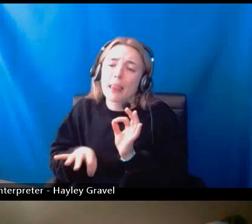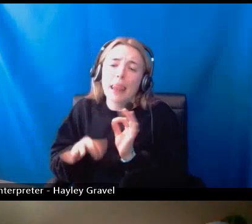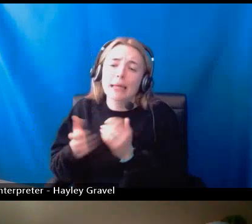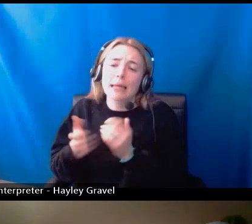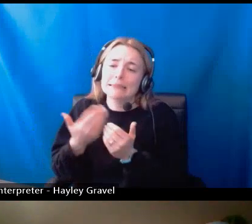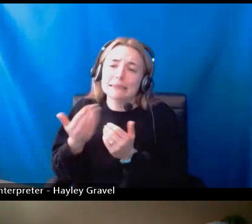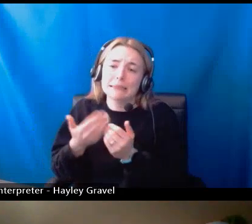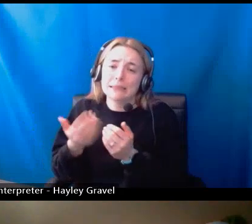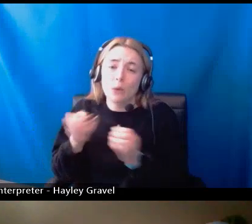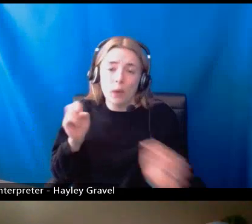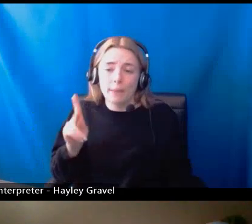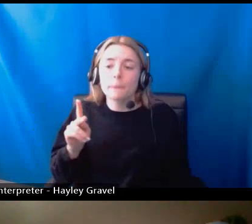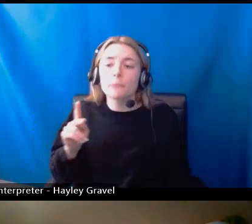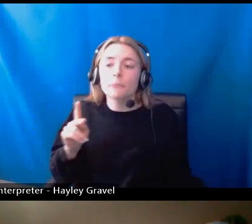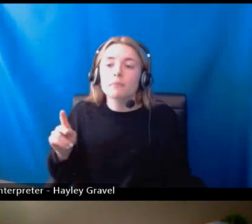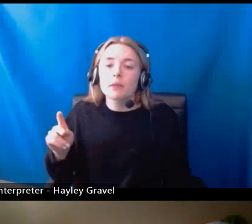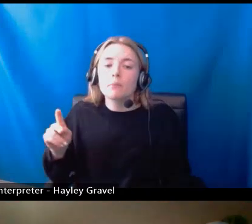Okay.